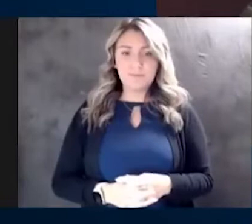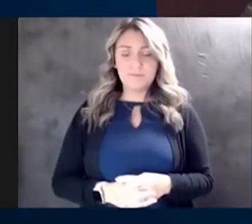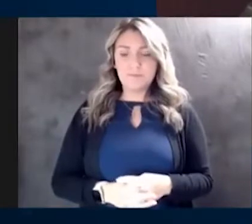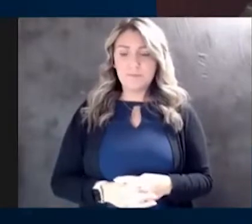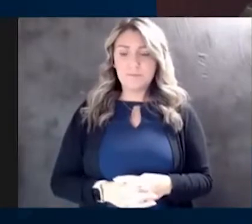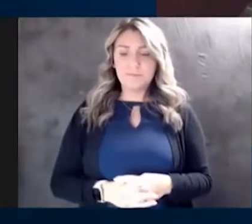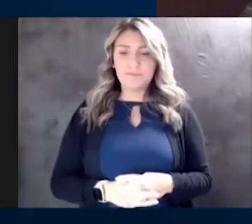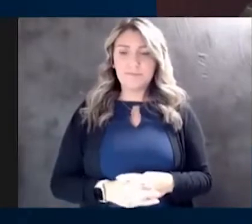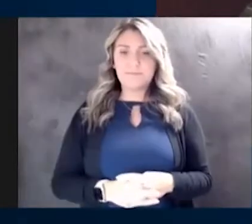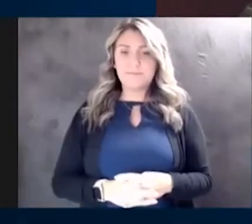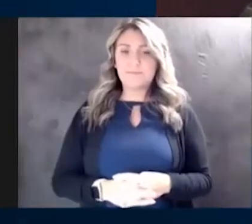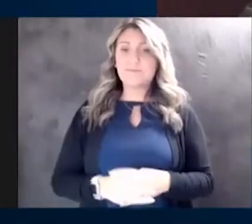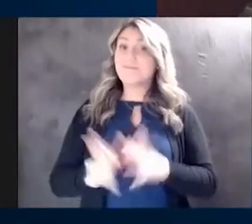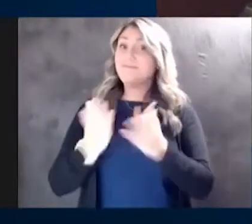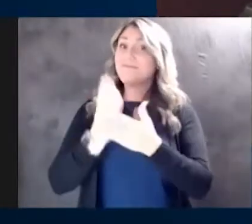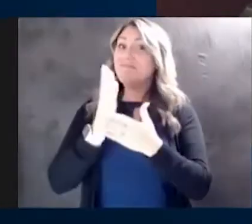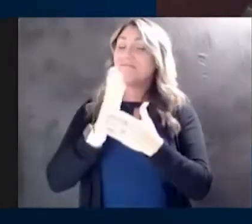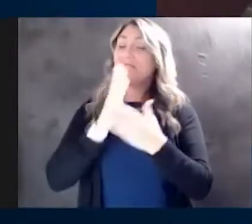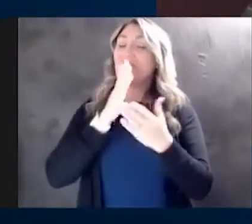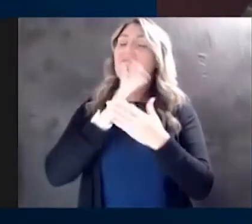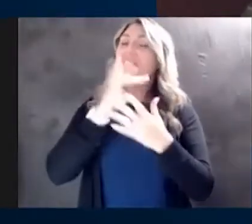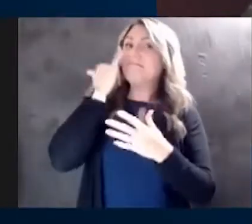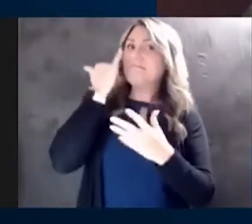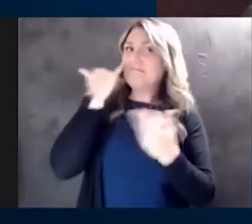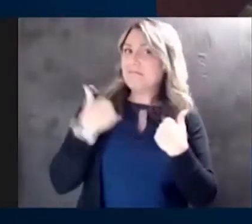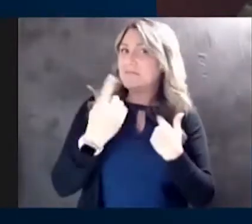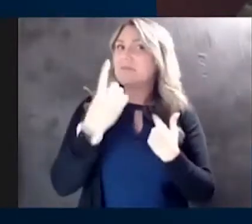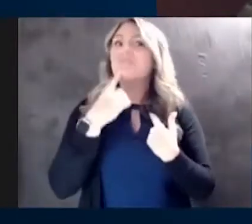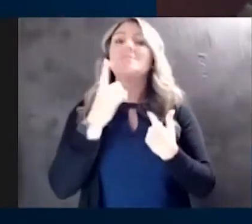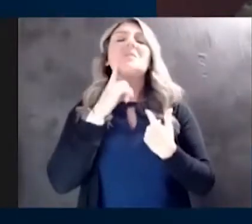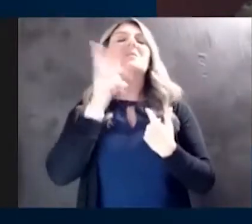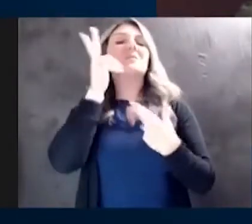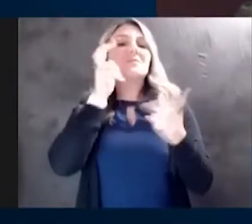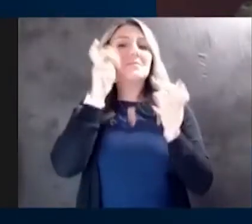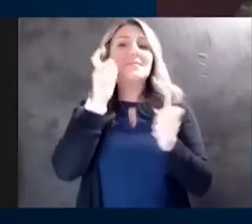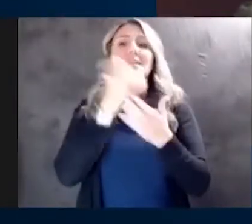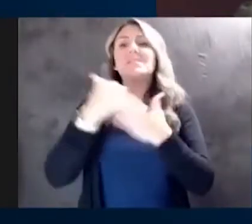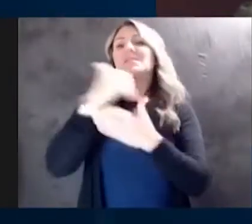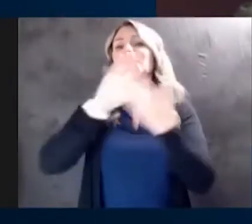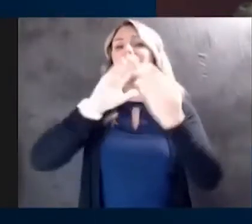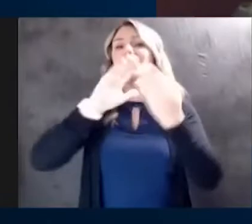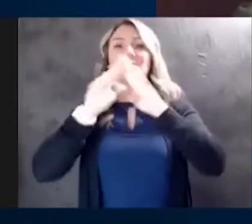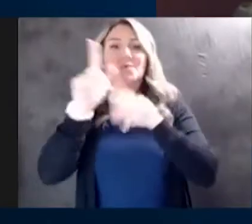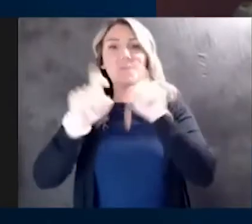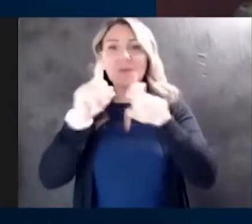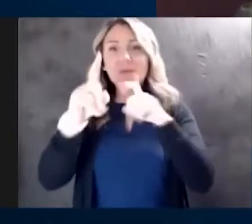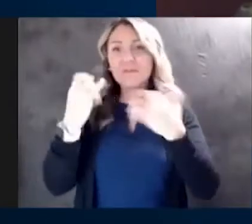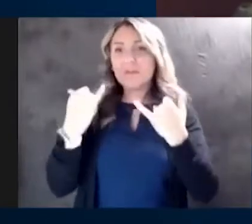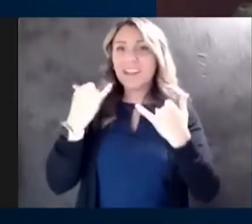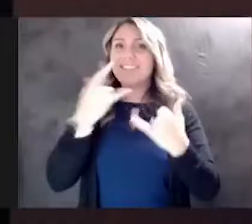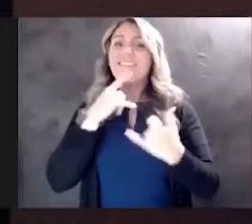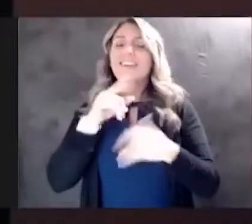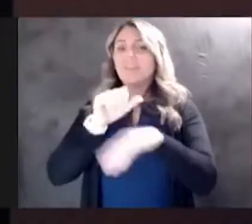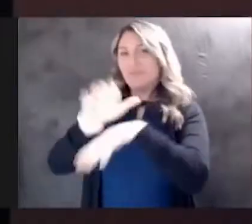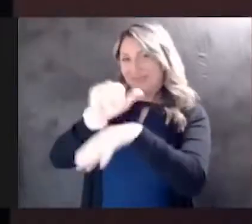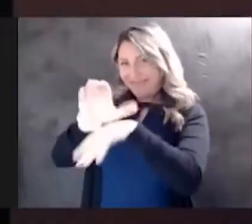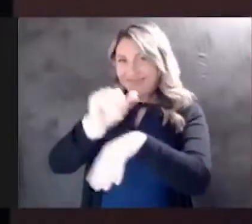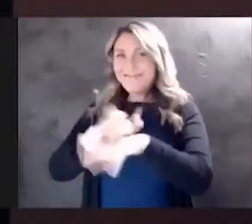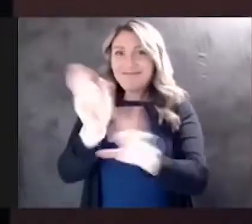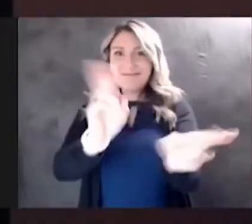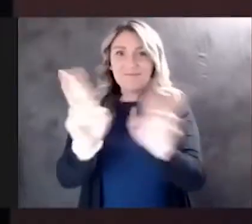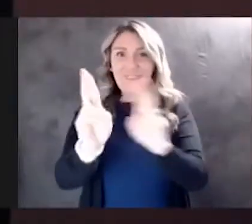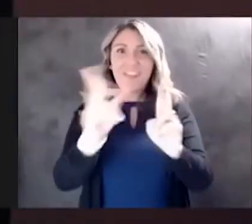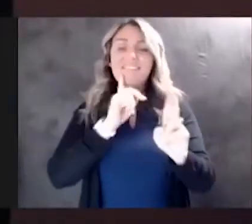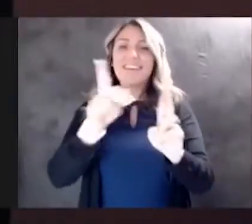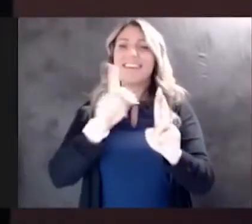All right, jump in if you have one. Doc Hawk, of course, we're listening, gathering community questions right now as we speak. So get those ready, get those in, stay close. We'll get back